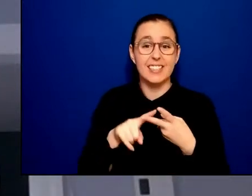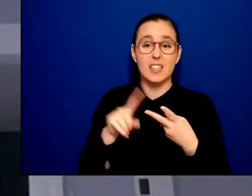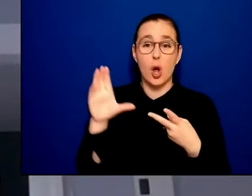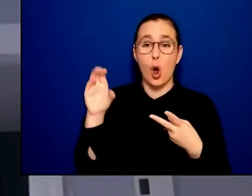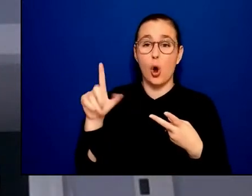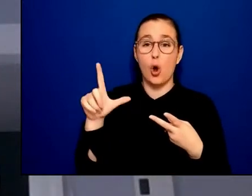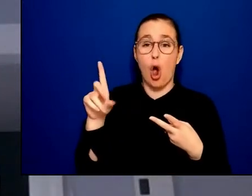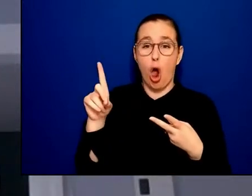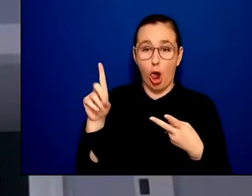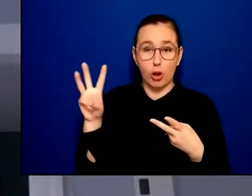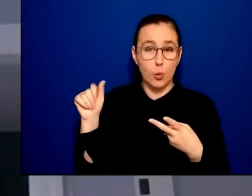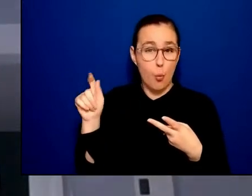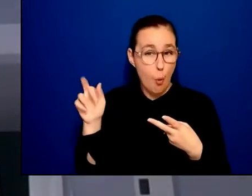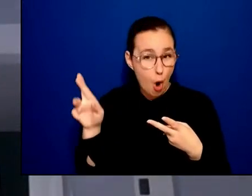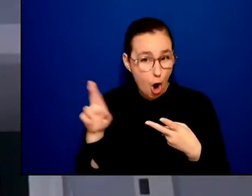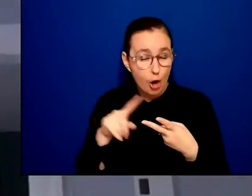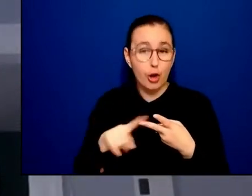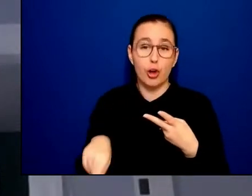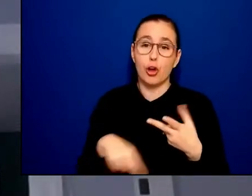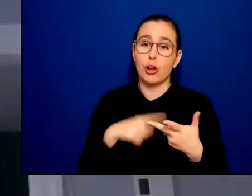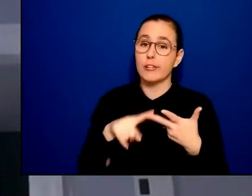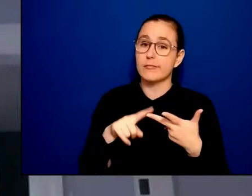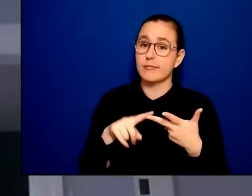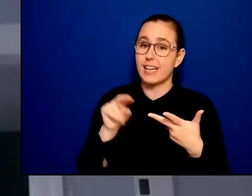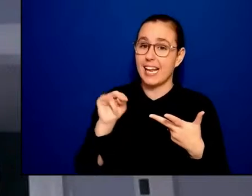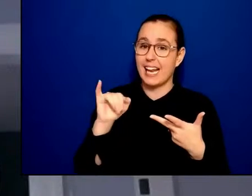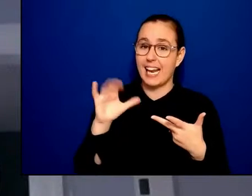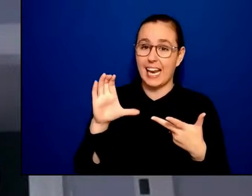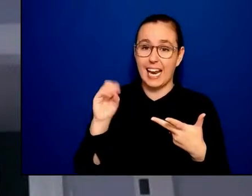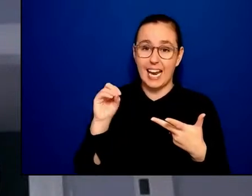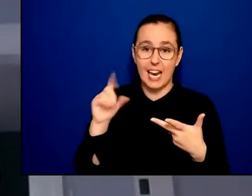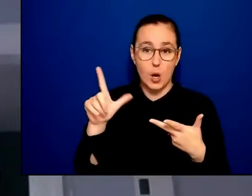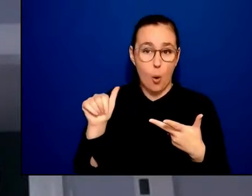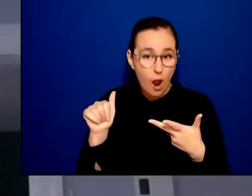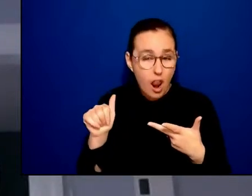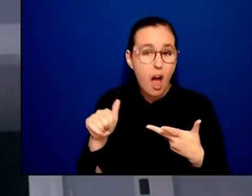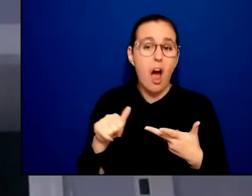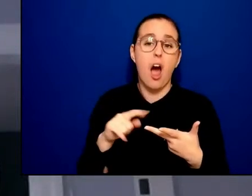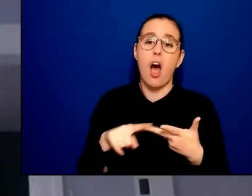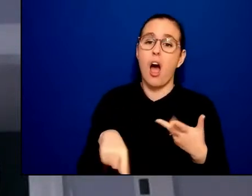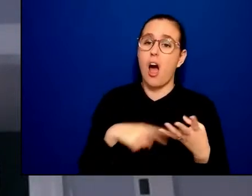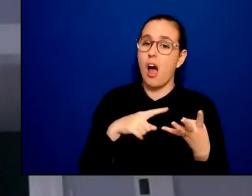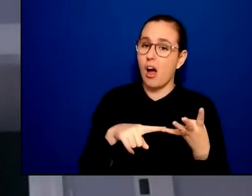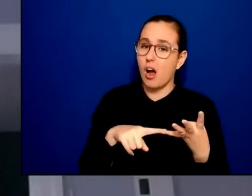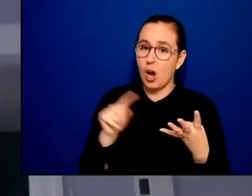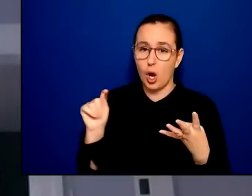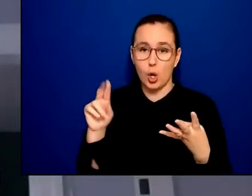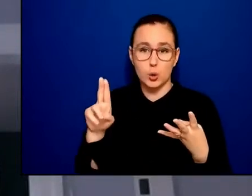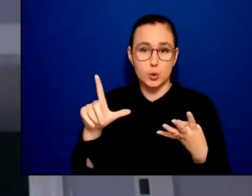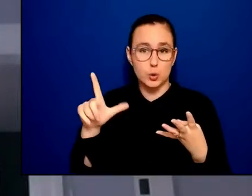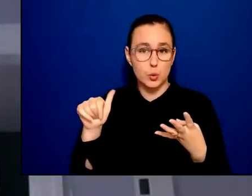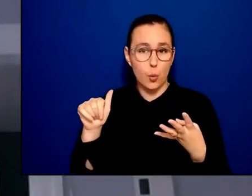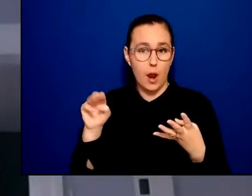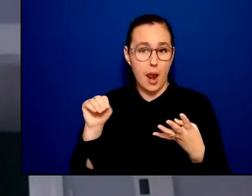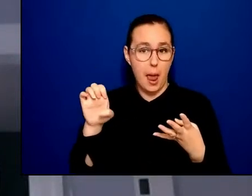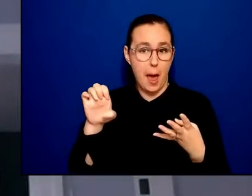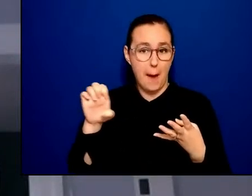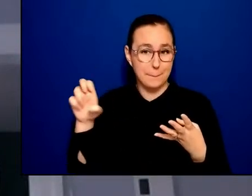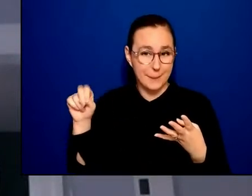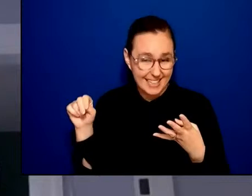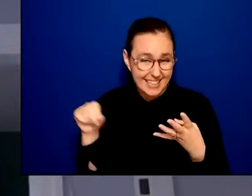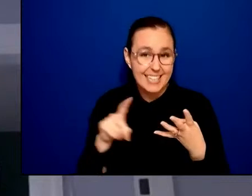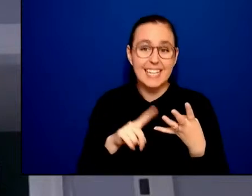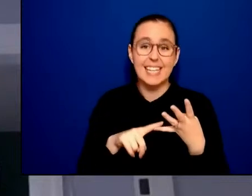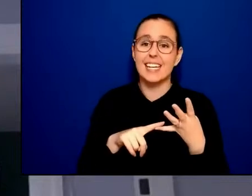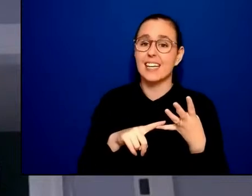area and in the Sumas area around the lower mainland, Fraser Valley. We've also kept the